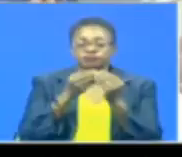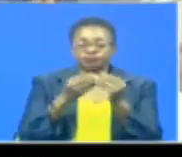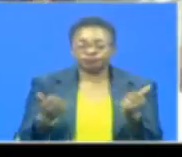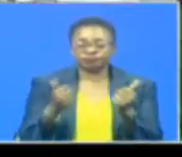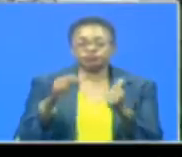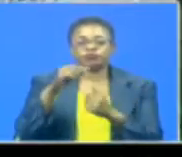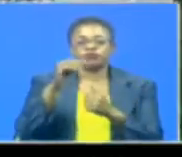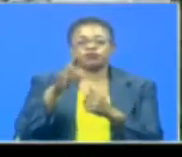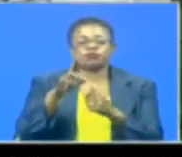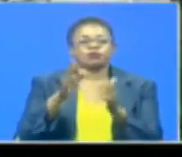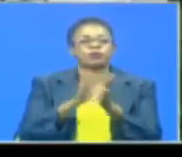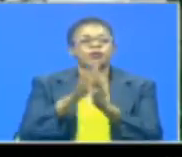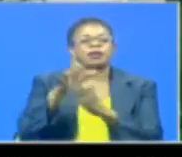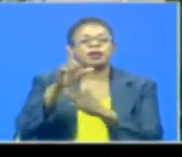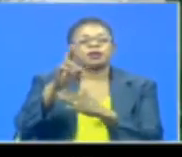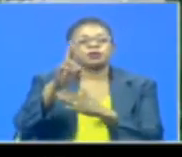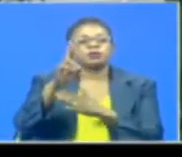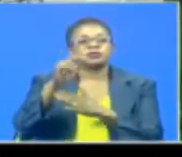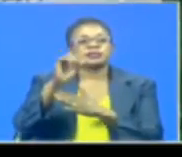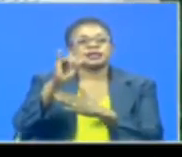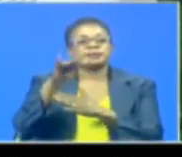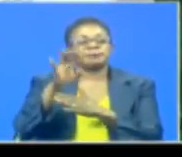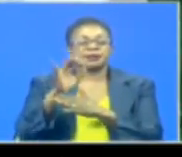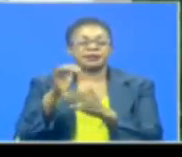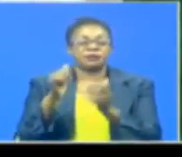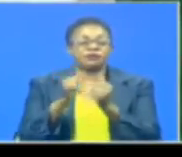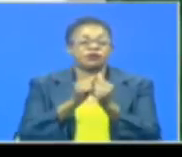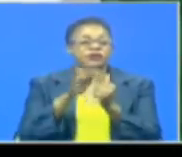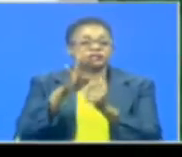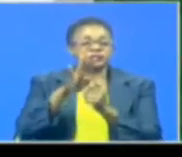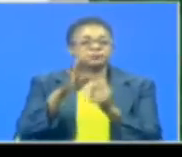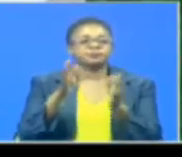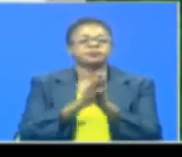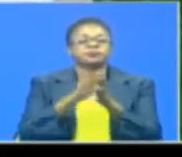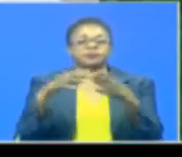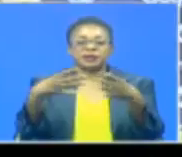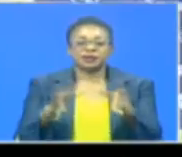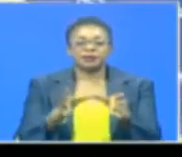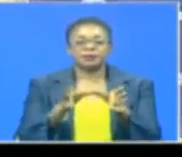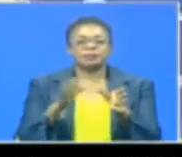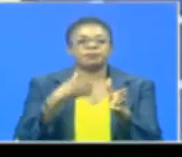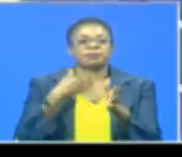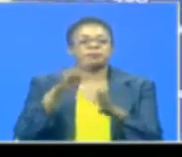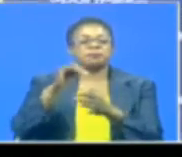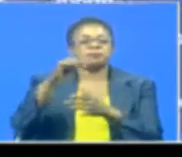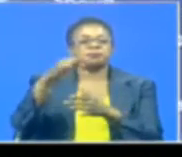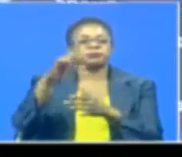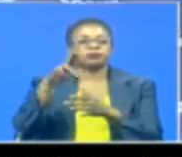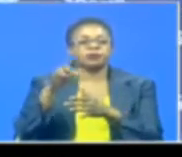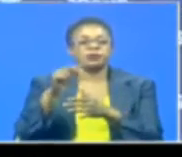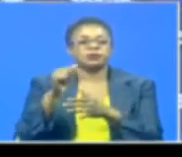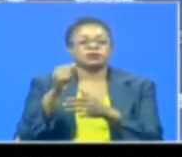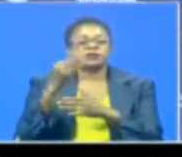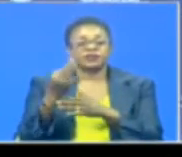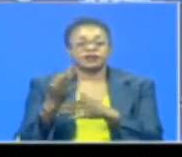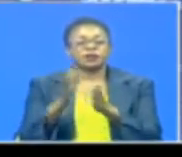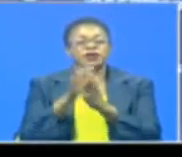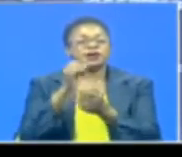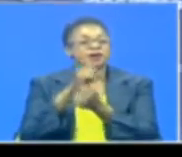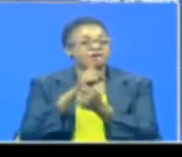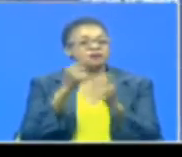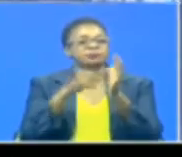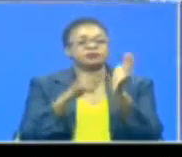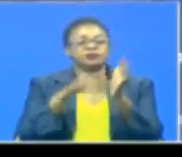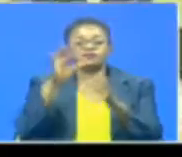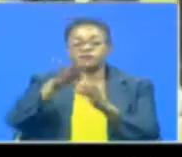Godfrey Walusimbi, who received 14 points, while his clubmate midfielder Kenneth Muguna was third on 11 points. The voting was done